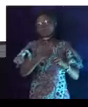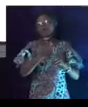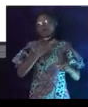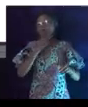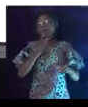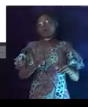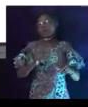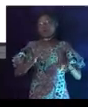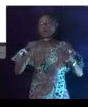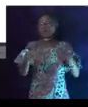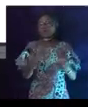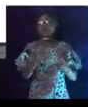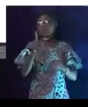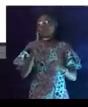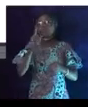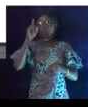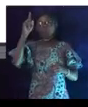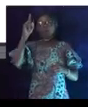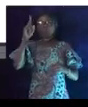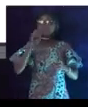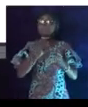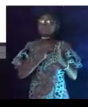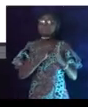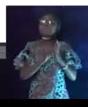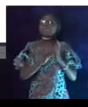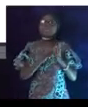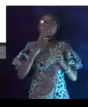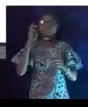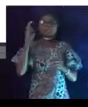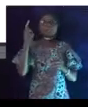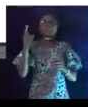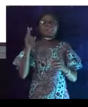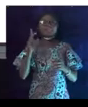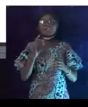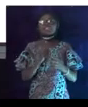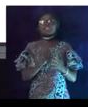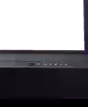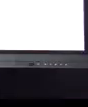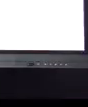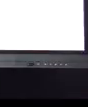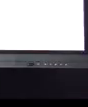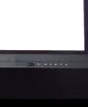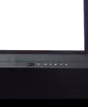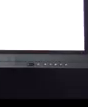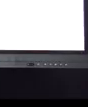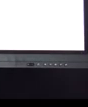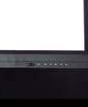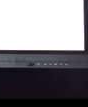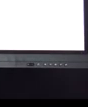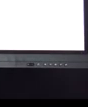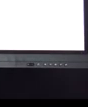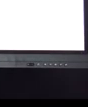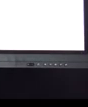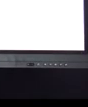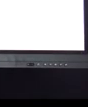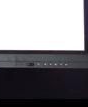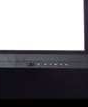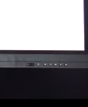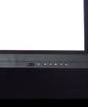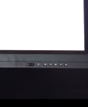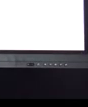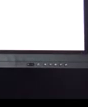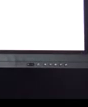formula applied to about 3 problems for you, and I'm sure that by now you are ready to test your hands on a problem of